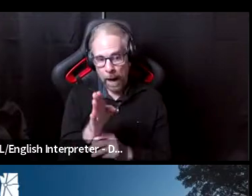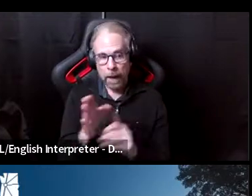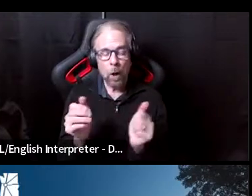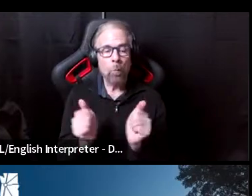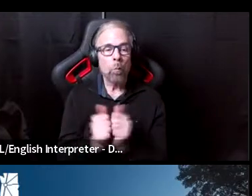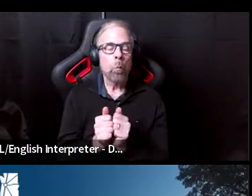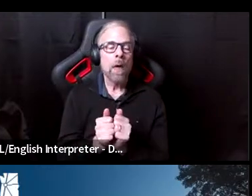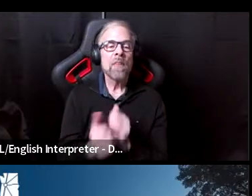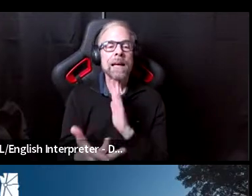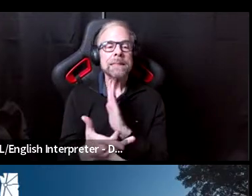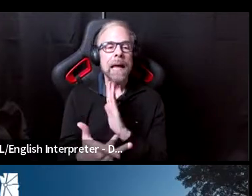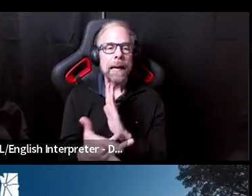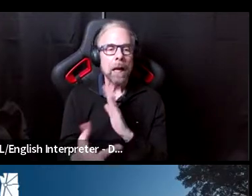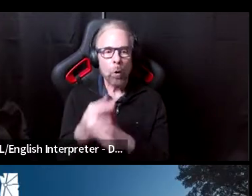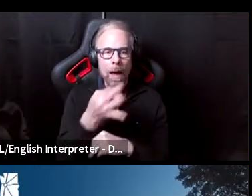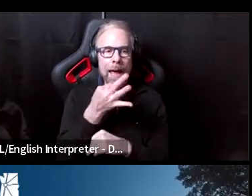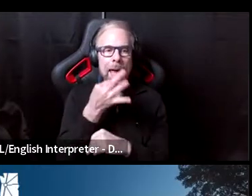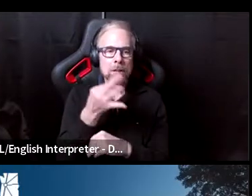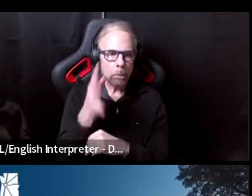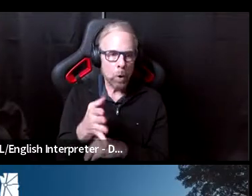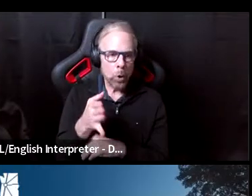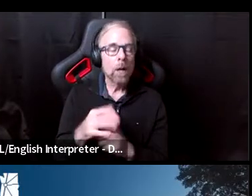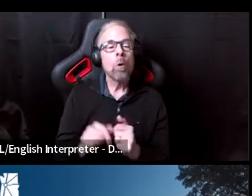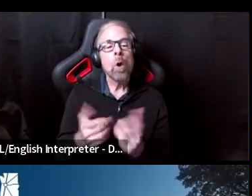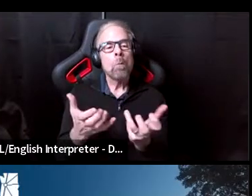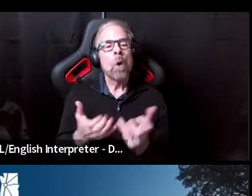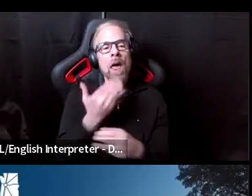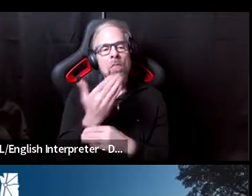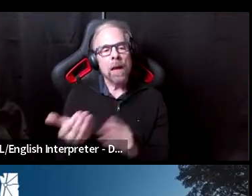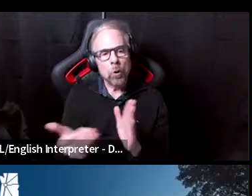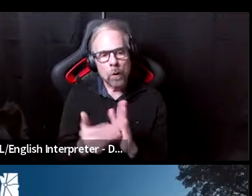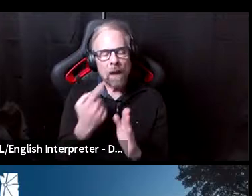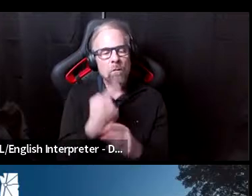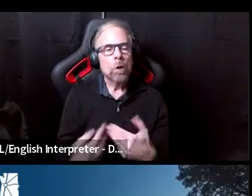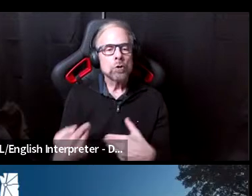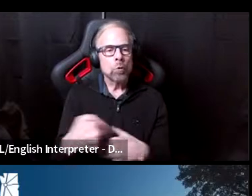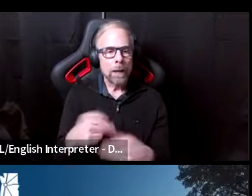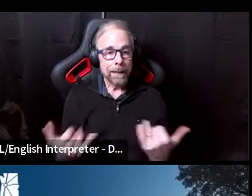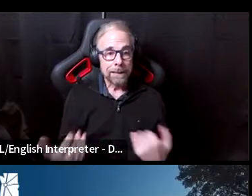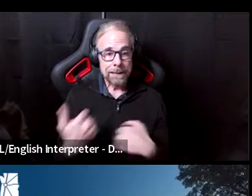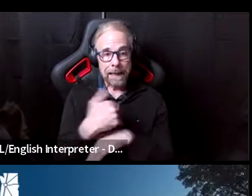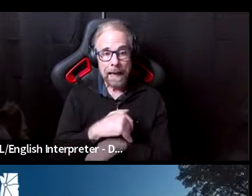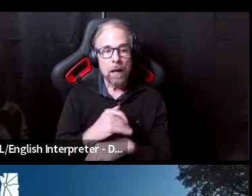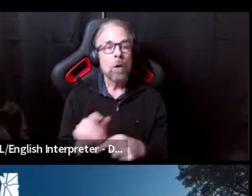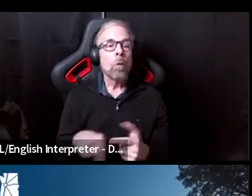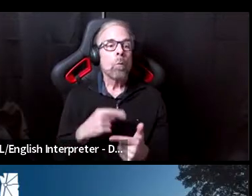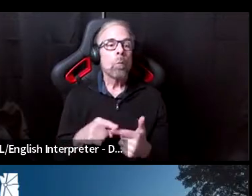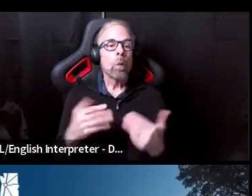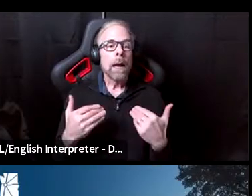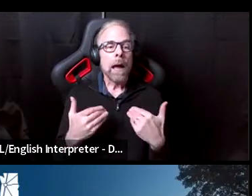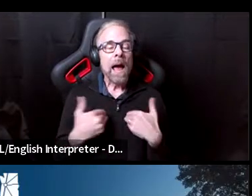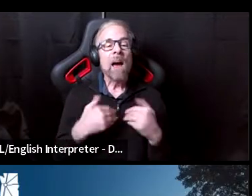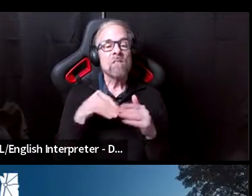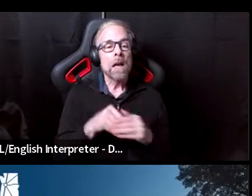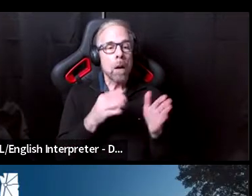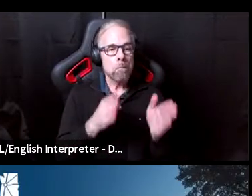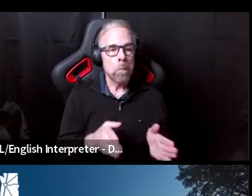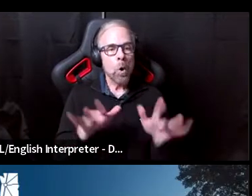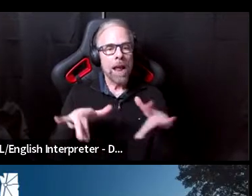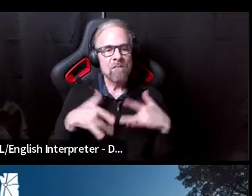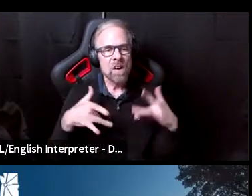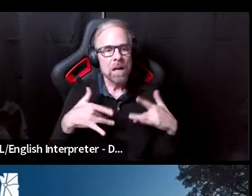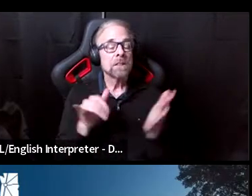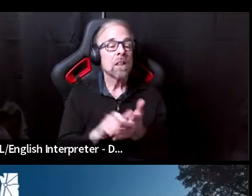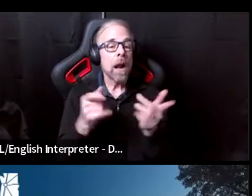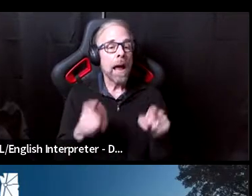a technical expert. We want to thank you again for joining us today. We have in-person events coming up